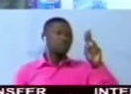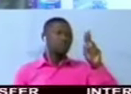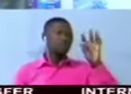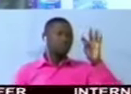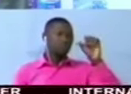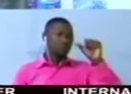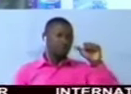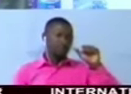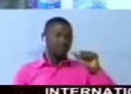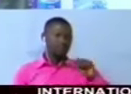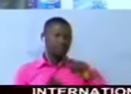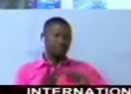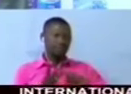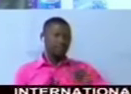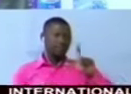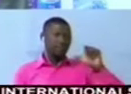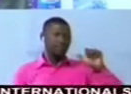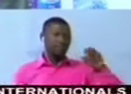Lamine Mané. Lamine Mané.